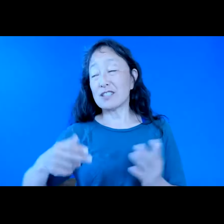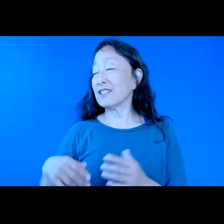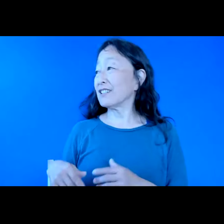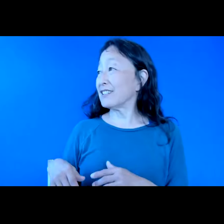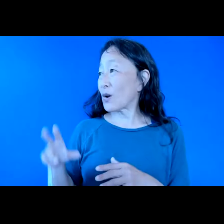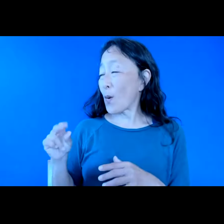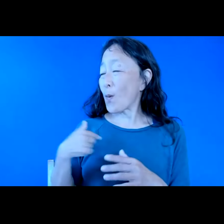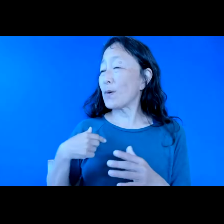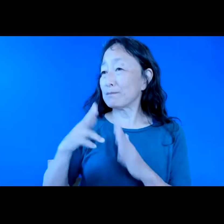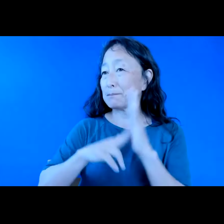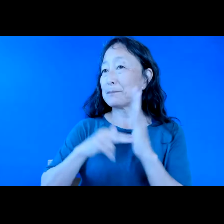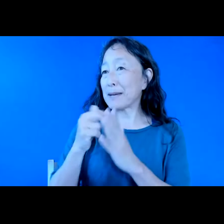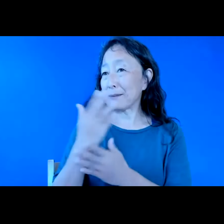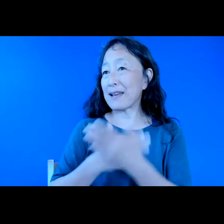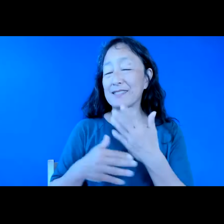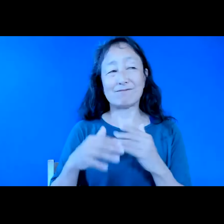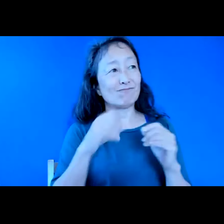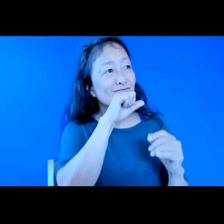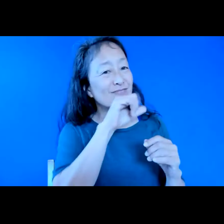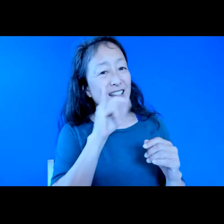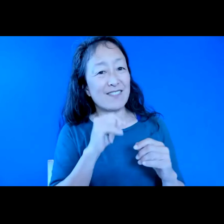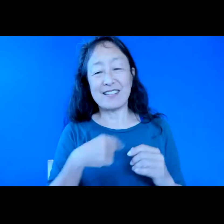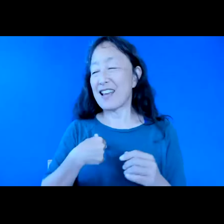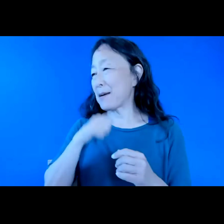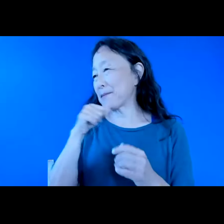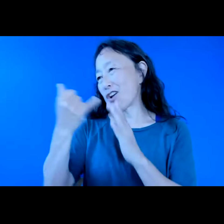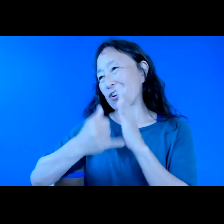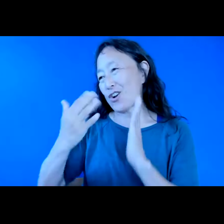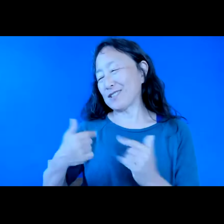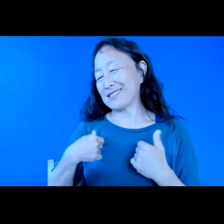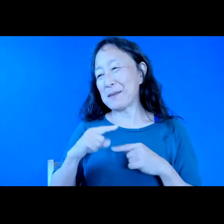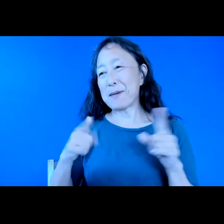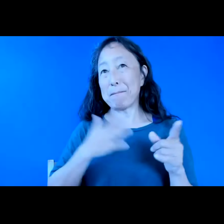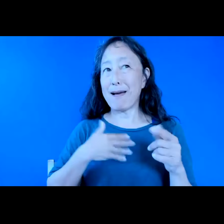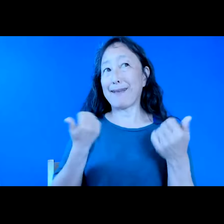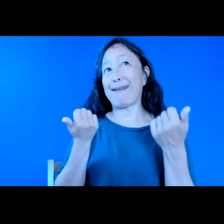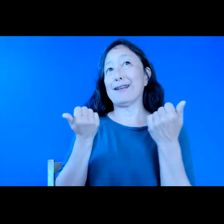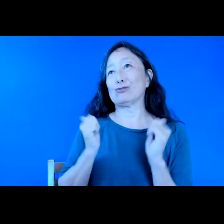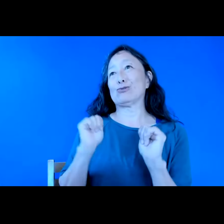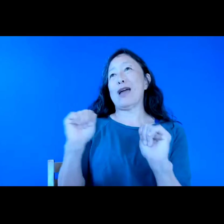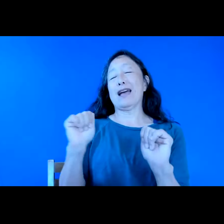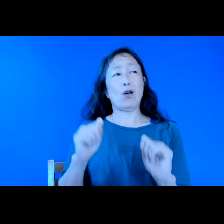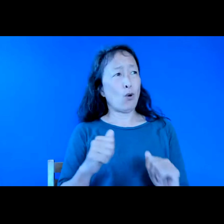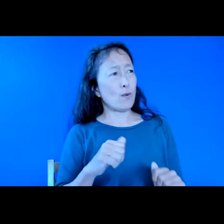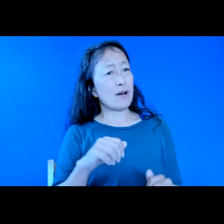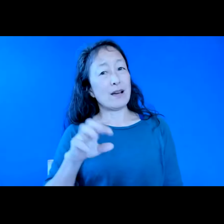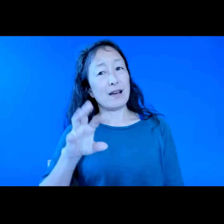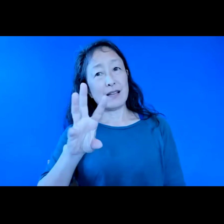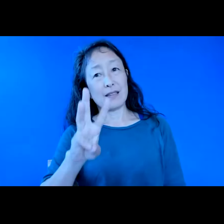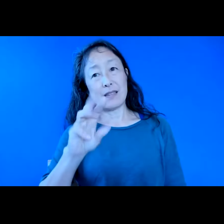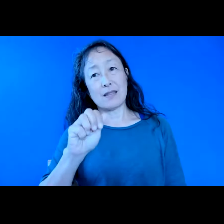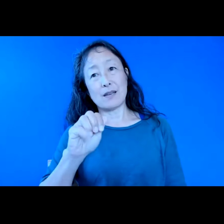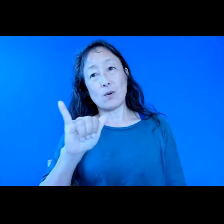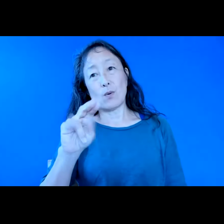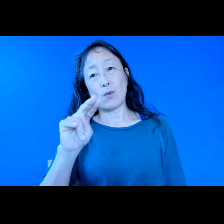Oh, nice. Love it. I'm not an artist, but it's my attempt. Well, your wainscoting looks pretty dope too,